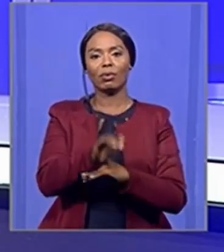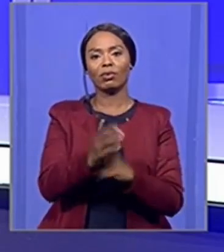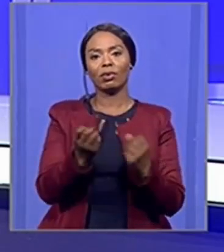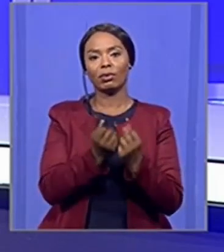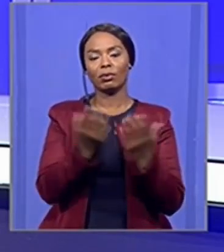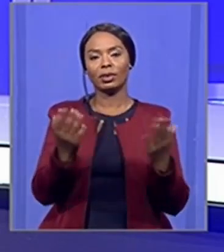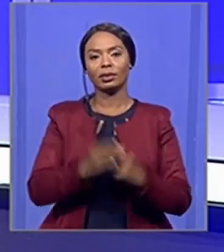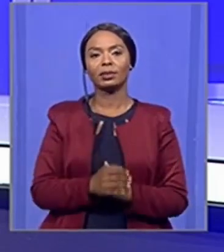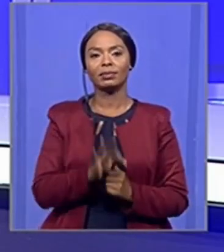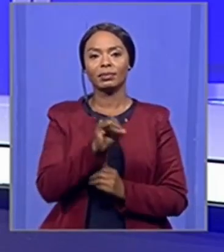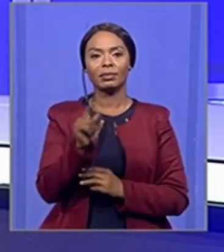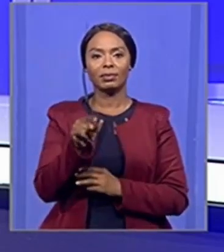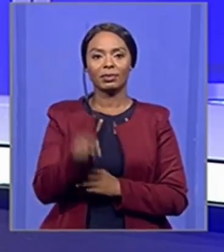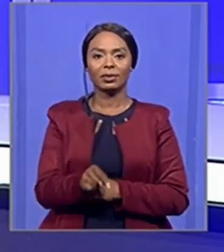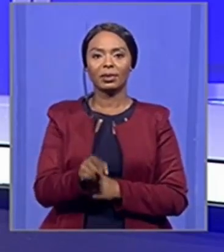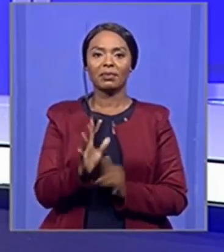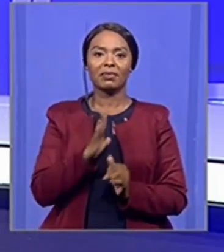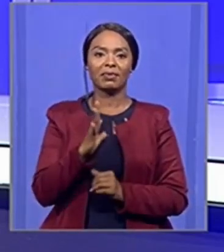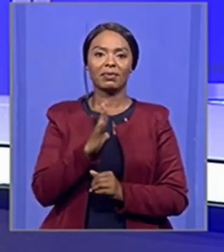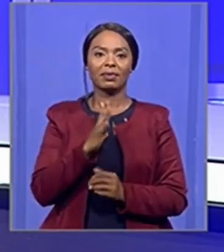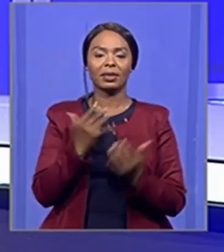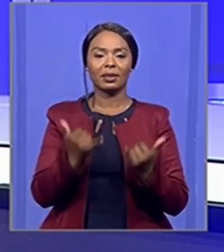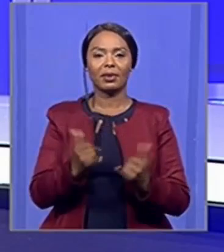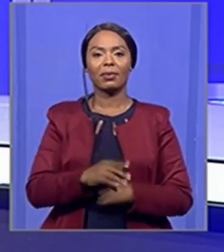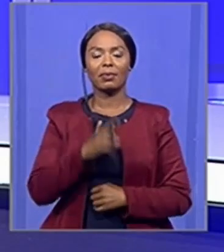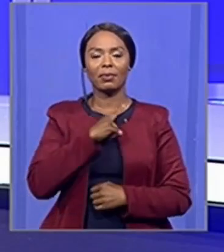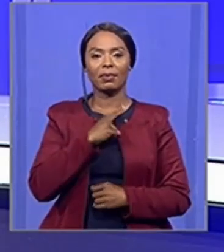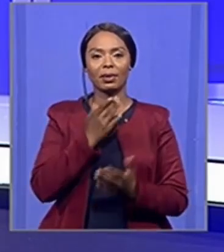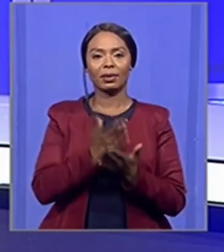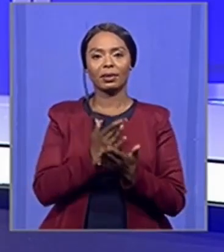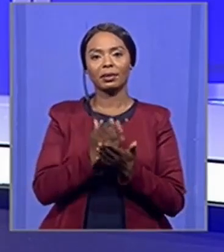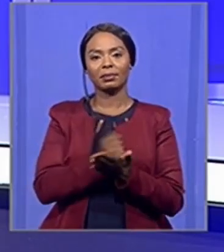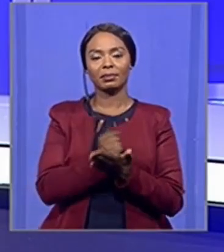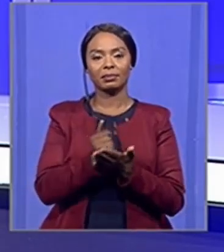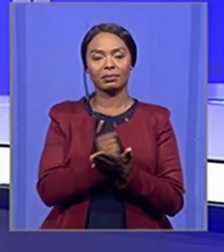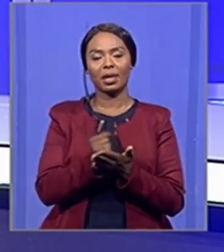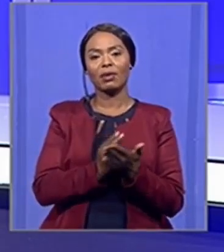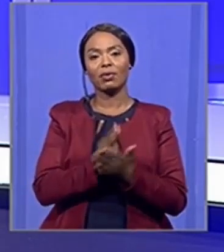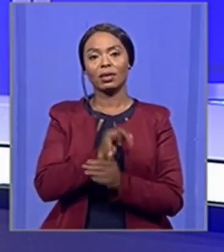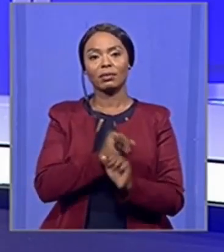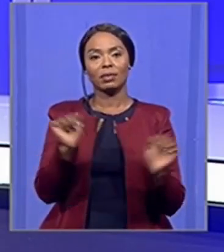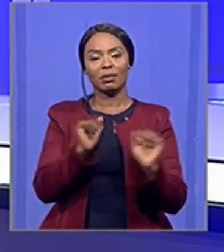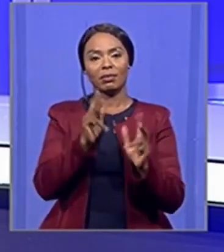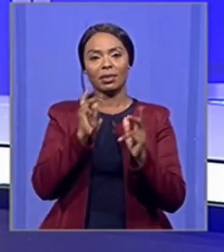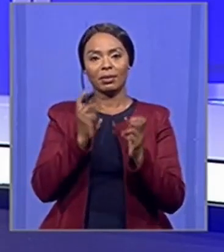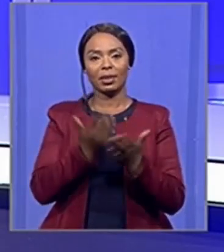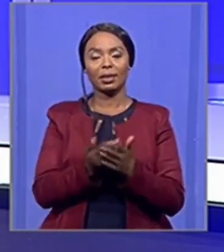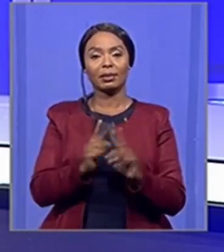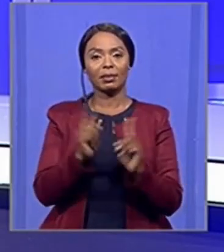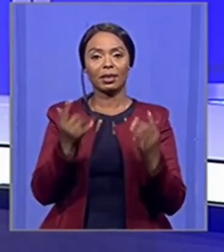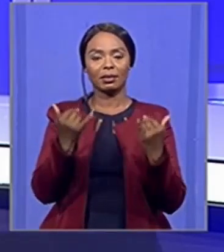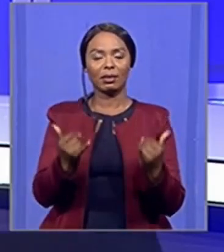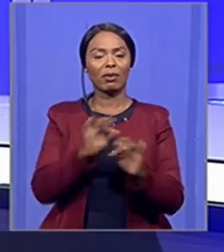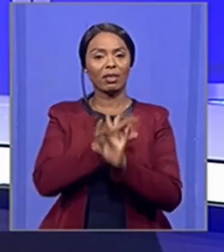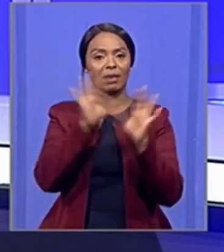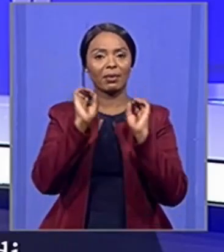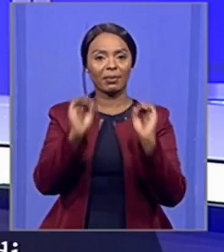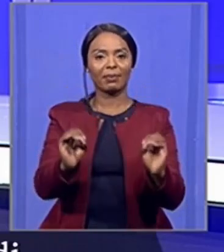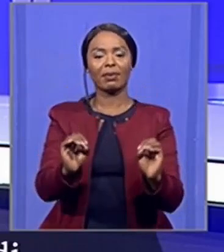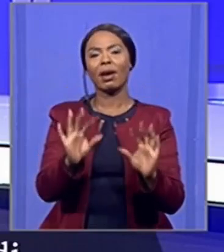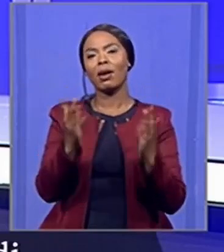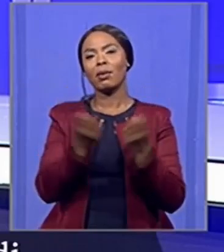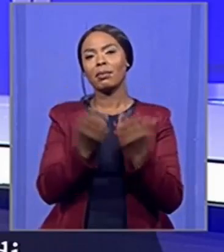dikete tše 300 gore dinyakwa tša bona di thieletšwe. Le ga go le bjalo ga se go a hlaka gore ke ba